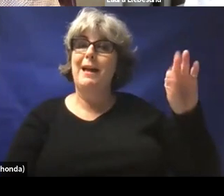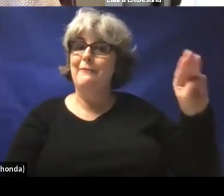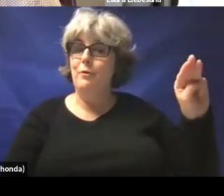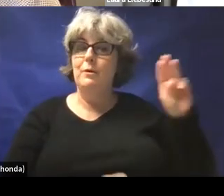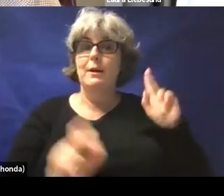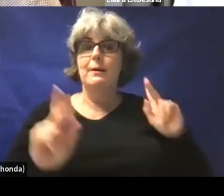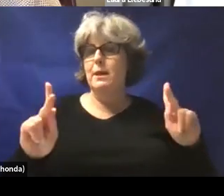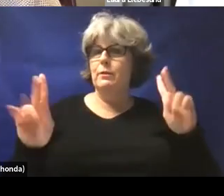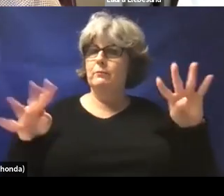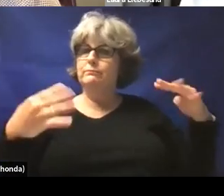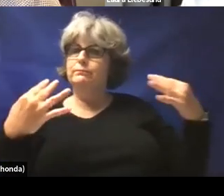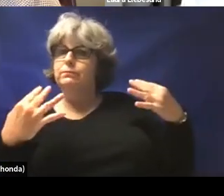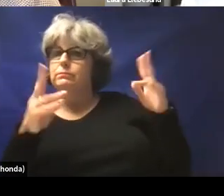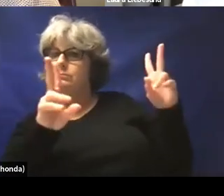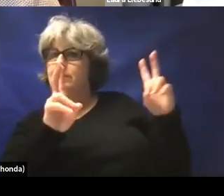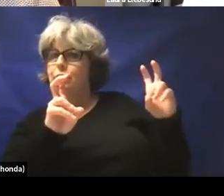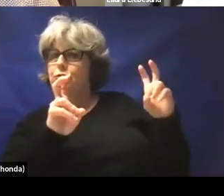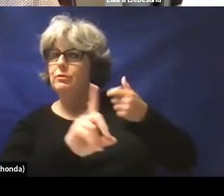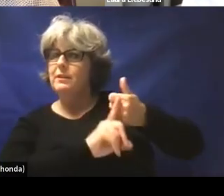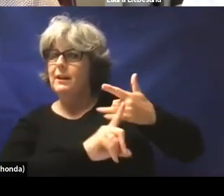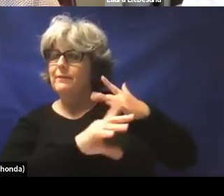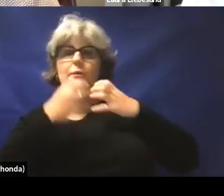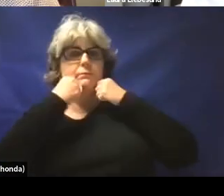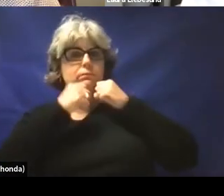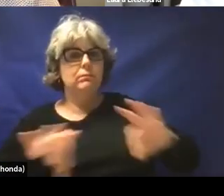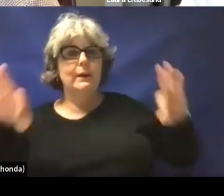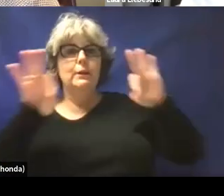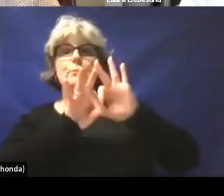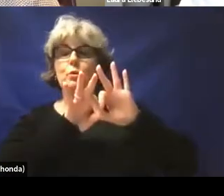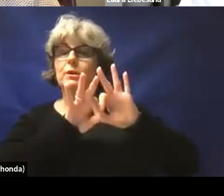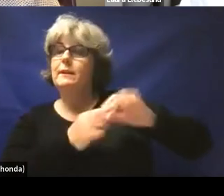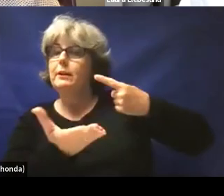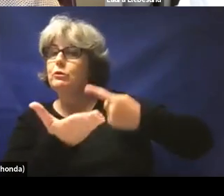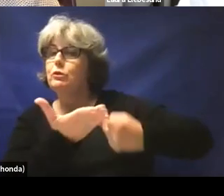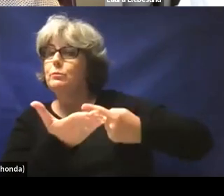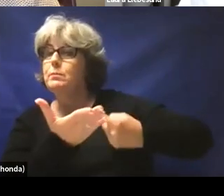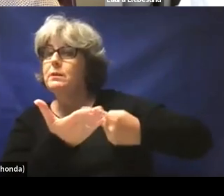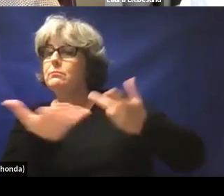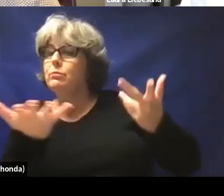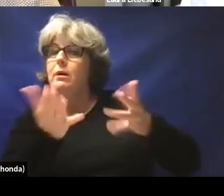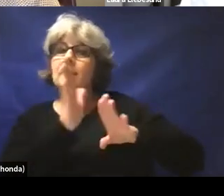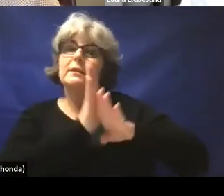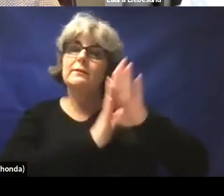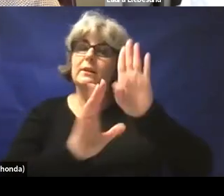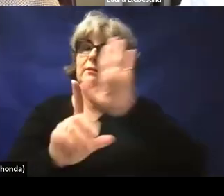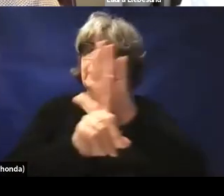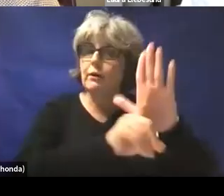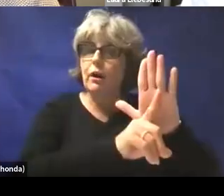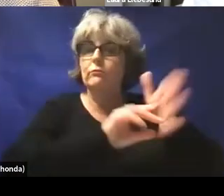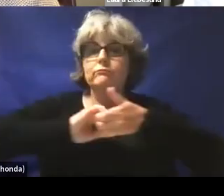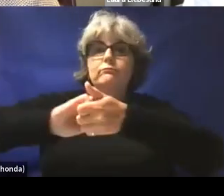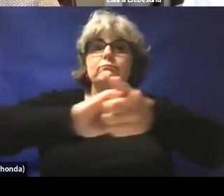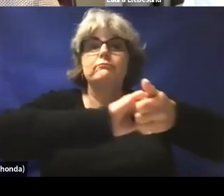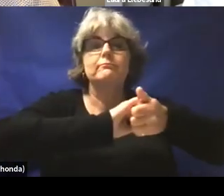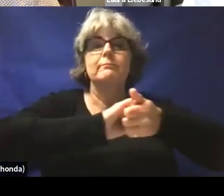the attention towards the issues that they feel so important about and that need to be talked about, creating their own platforms together, sharing